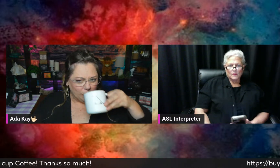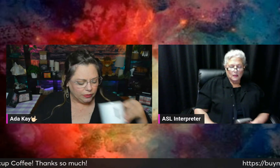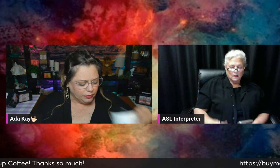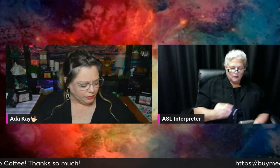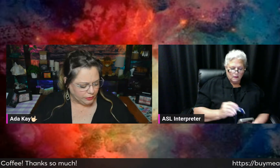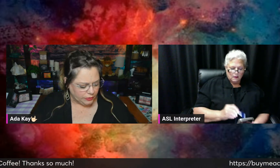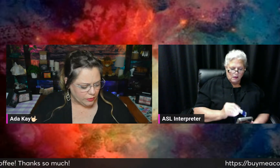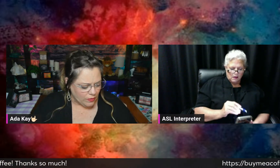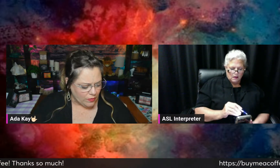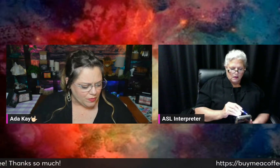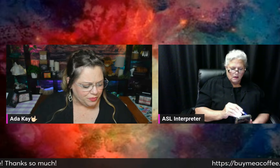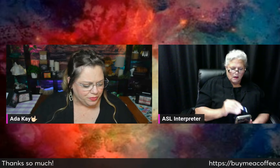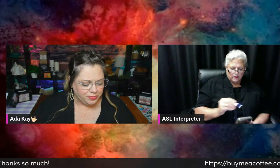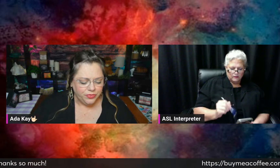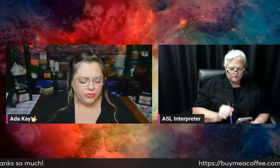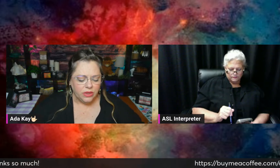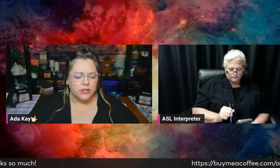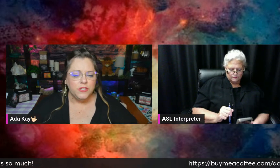feeling.